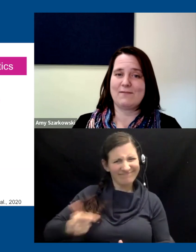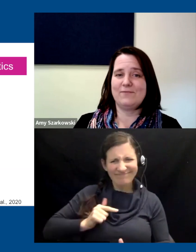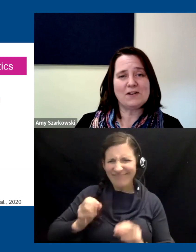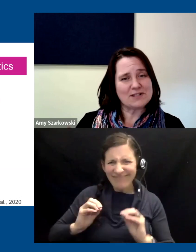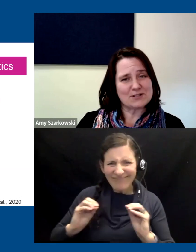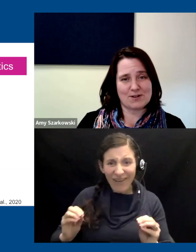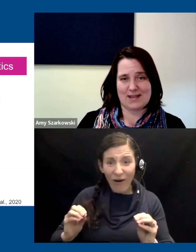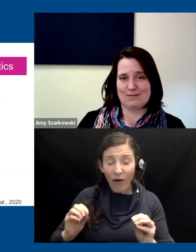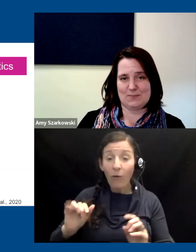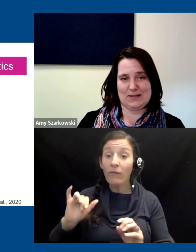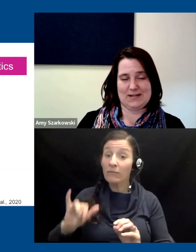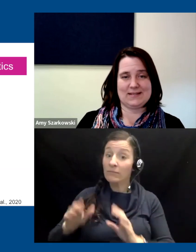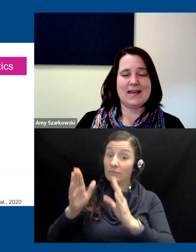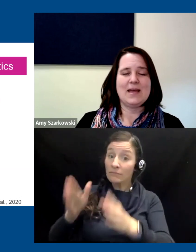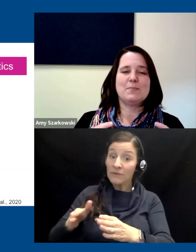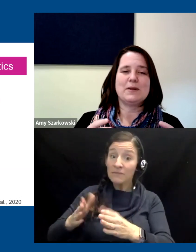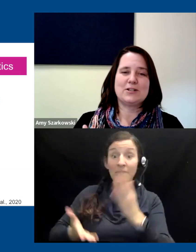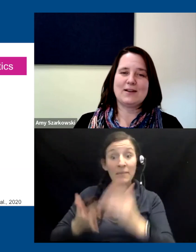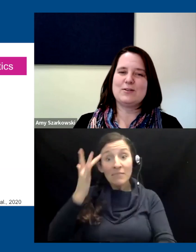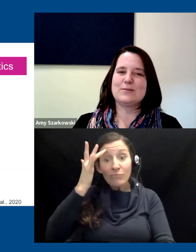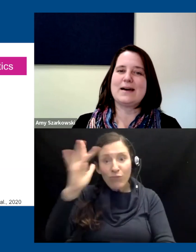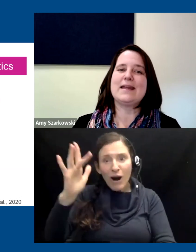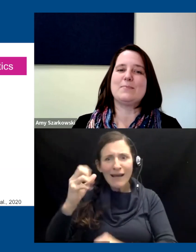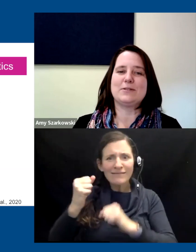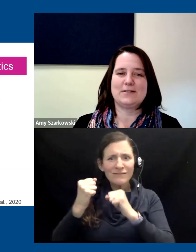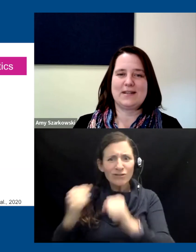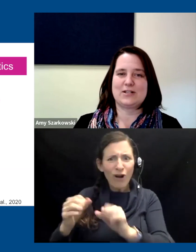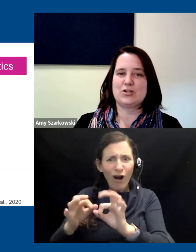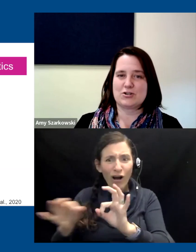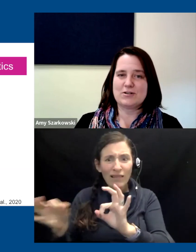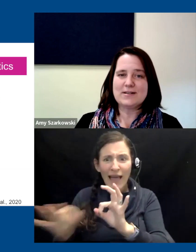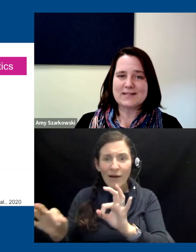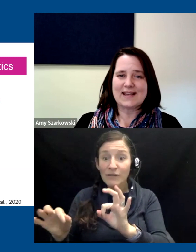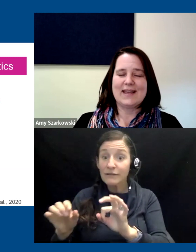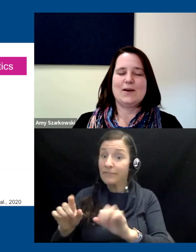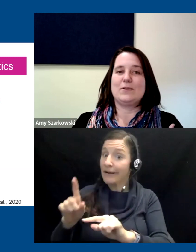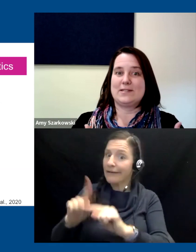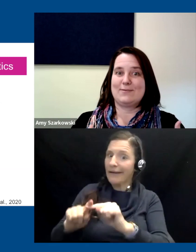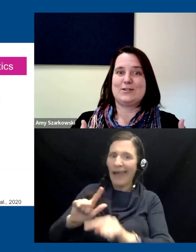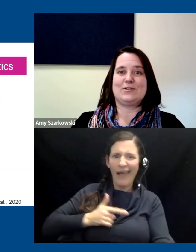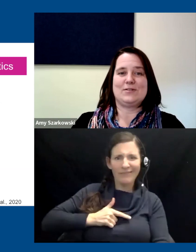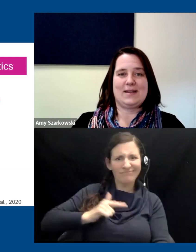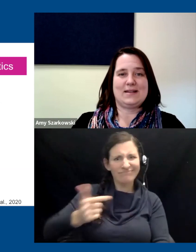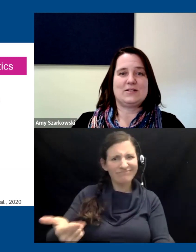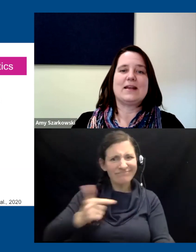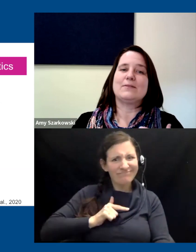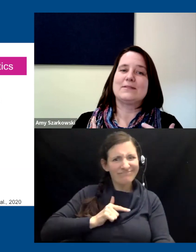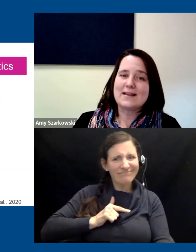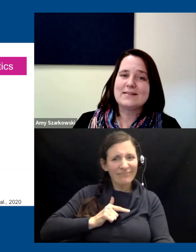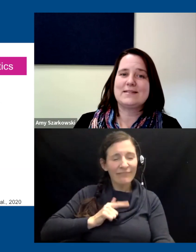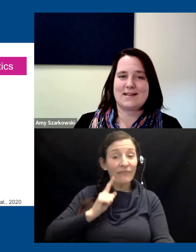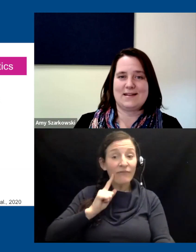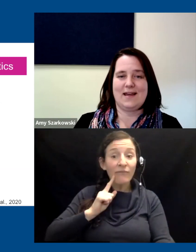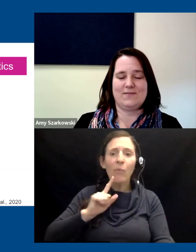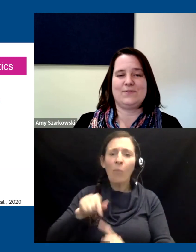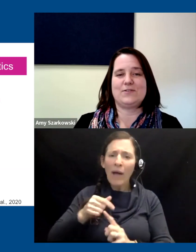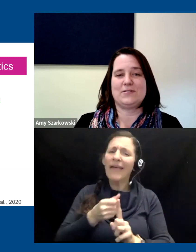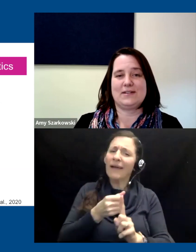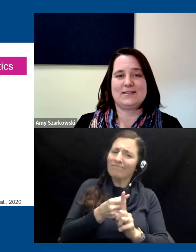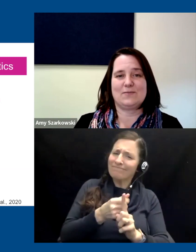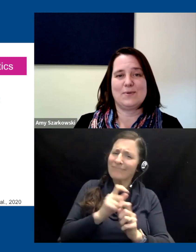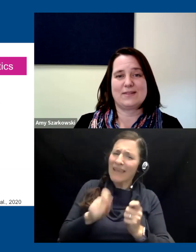bright, they have very strong language abilities, but a child who's unable to take turns once they reach a certain age does tend to